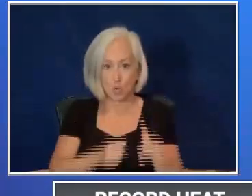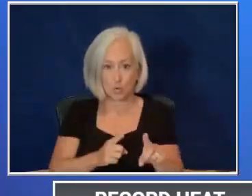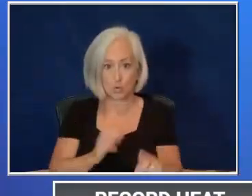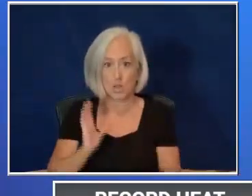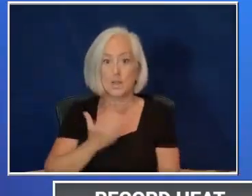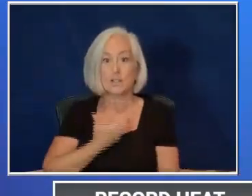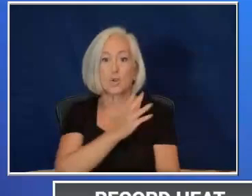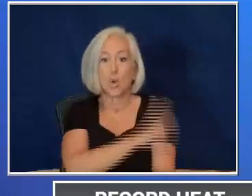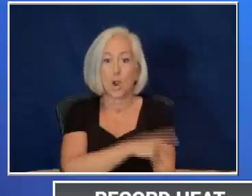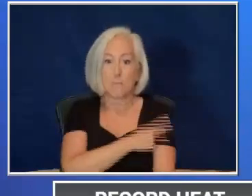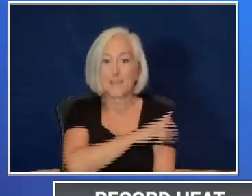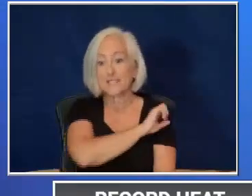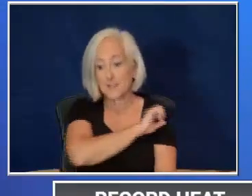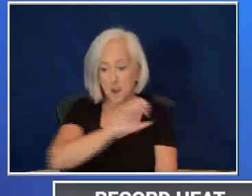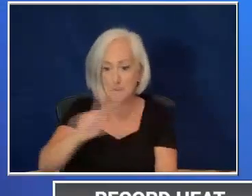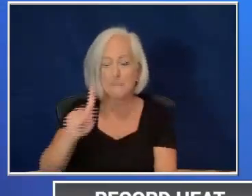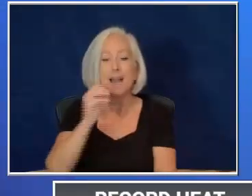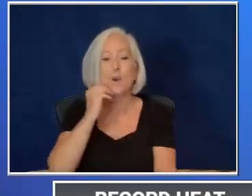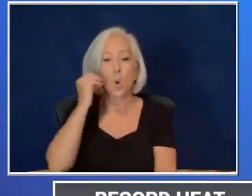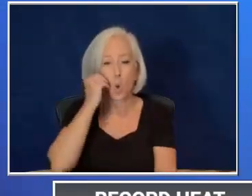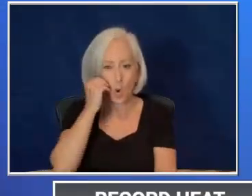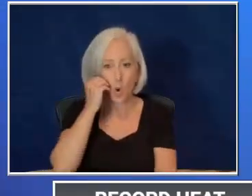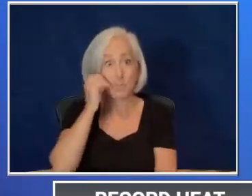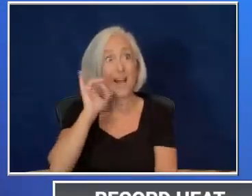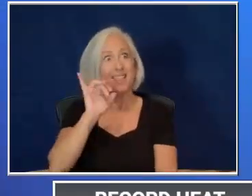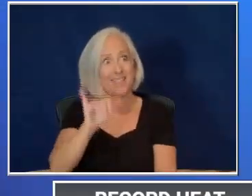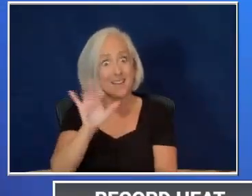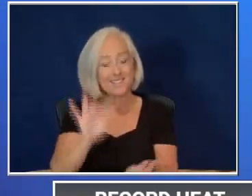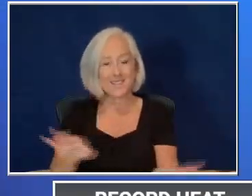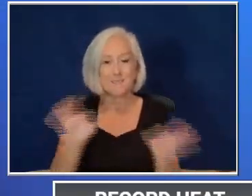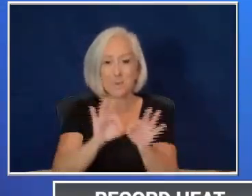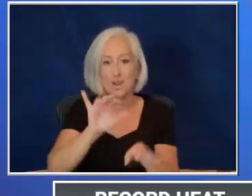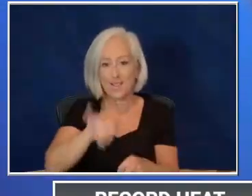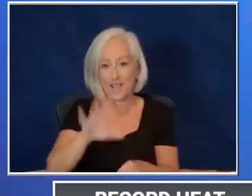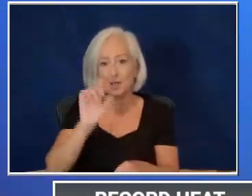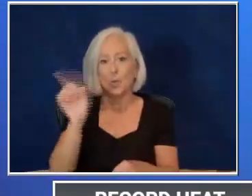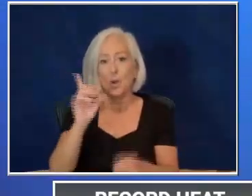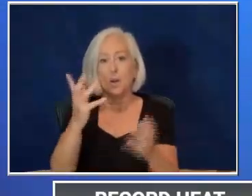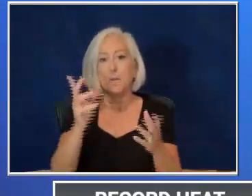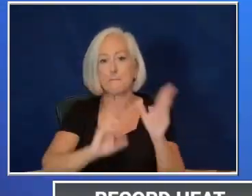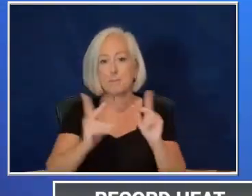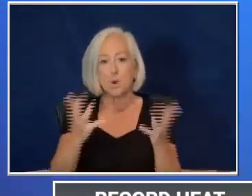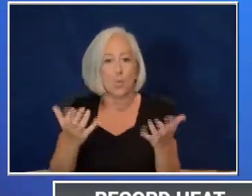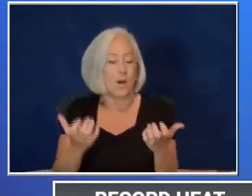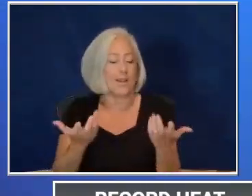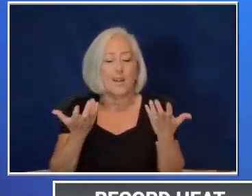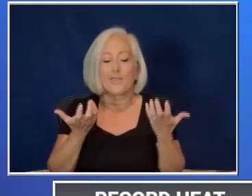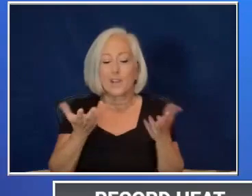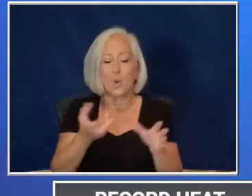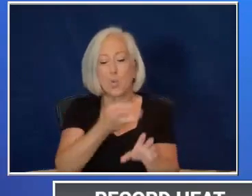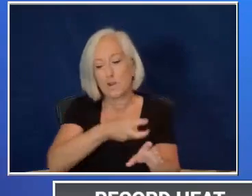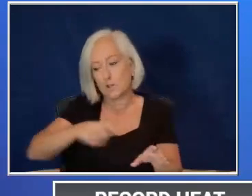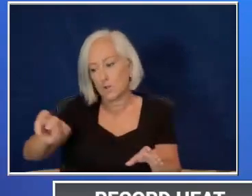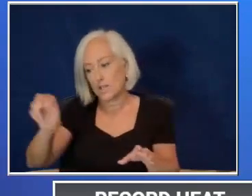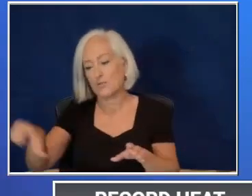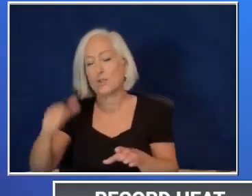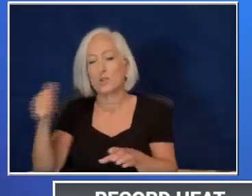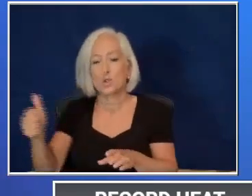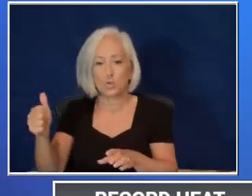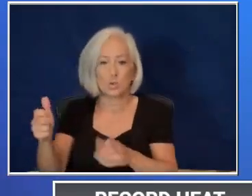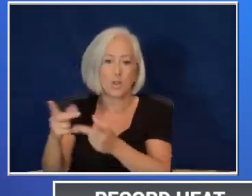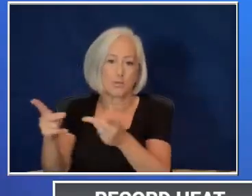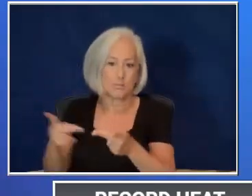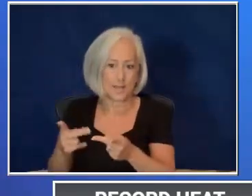home, and that's critically important. That's where people want to discharge to, right? Not to another facility for additional care. So I think that